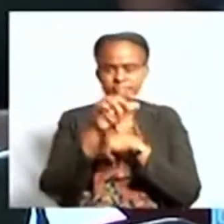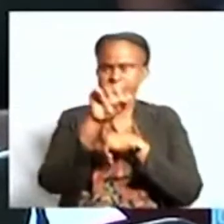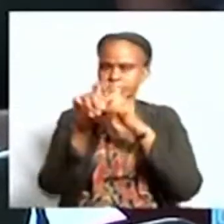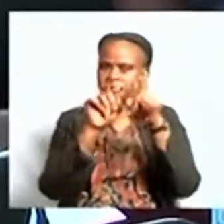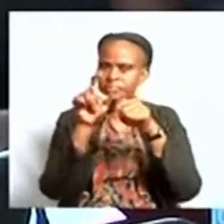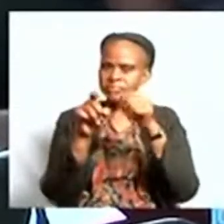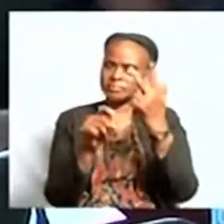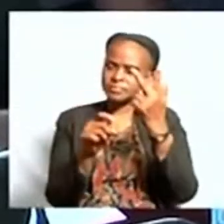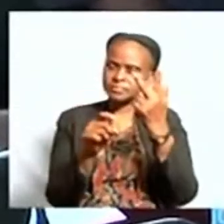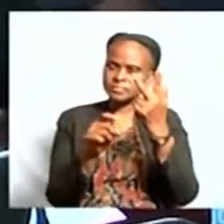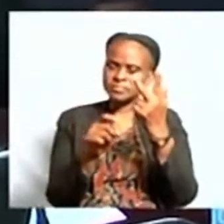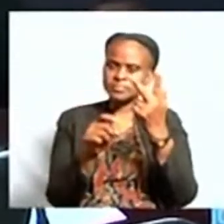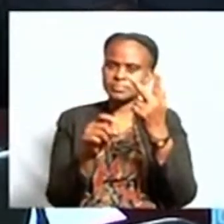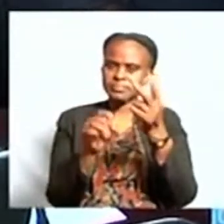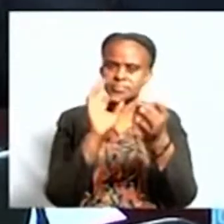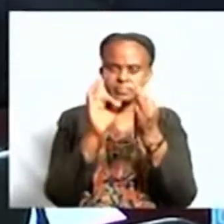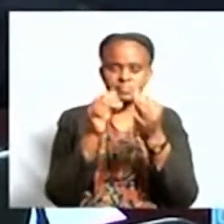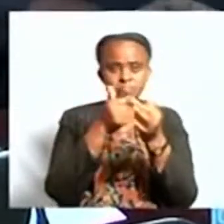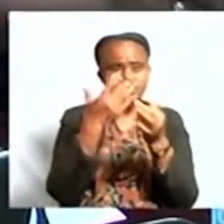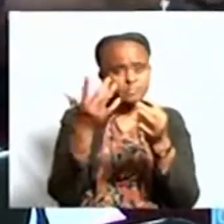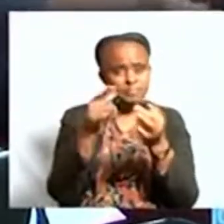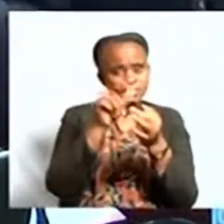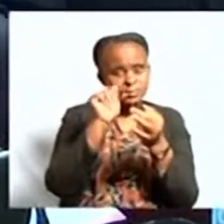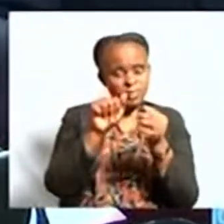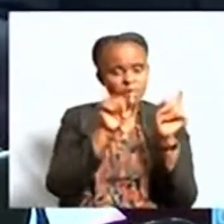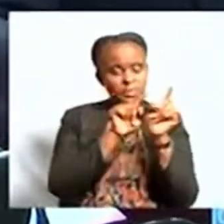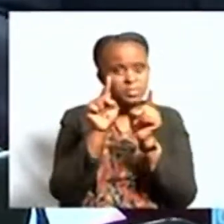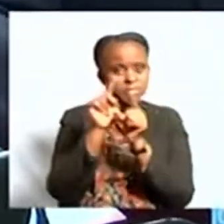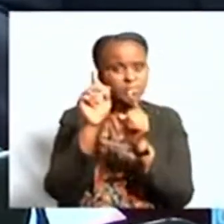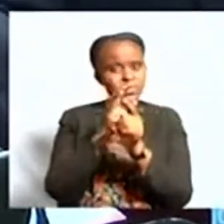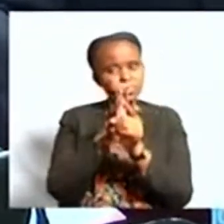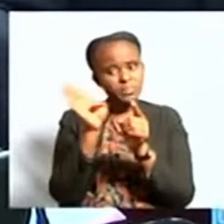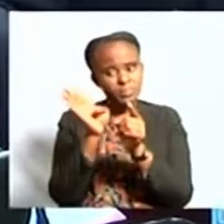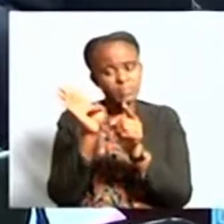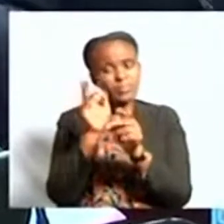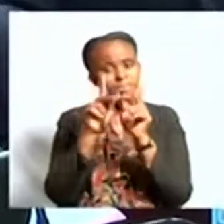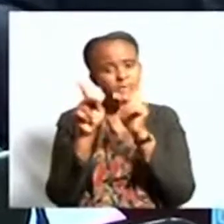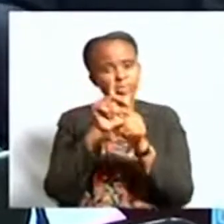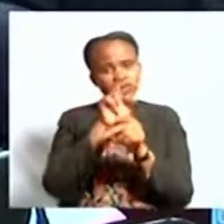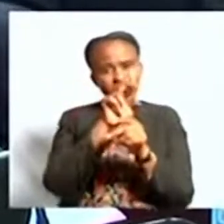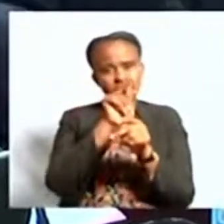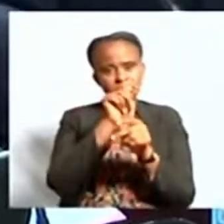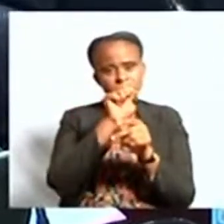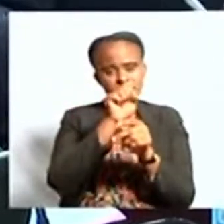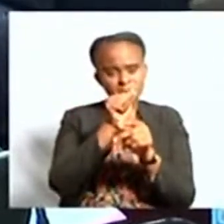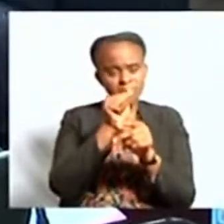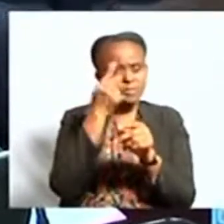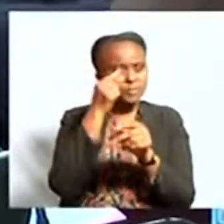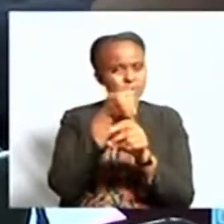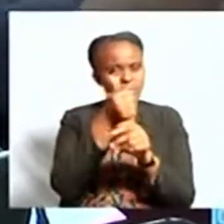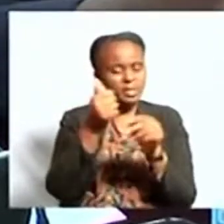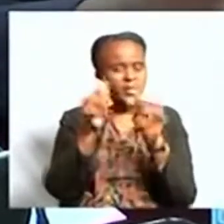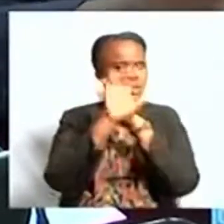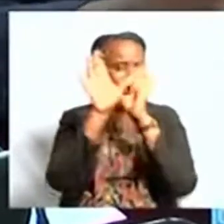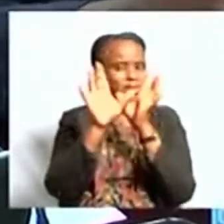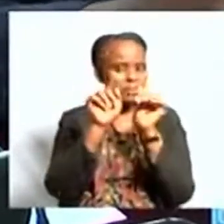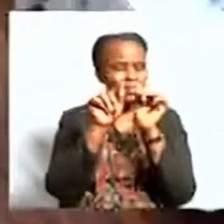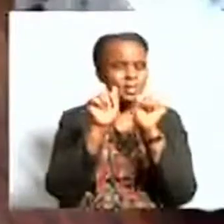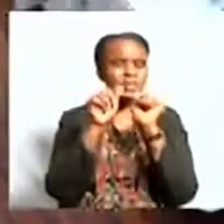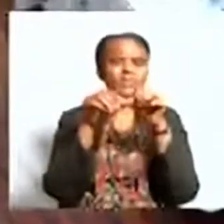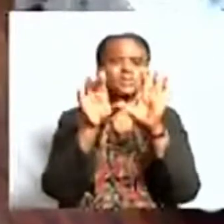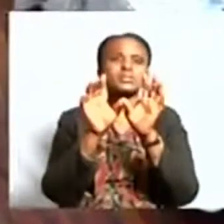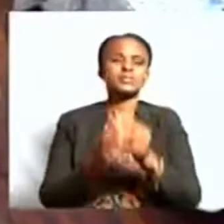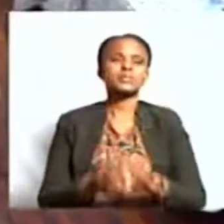3 questions. If anything, you can also redirect to people from RATSA for any clarification. You can proceed.